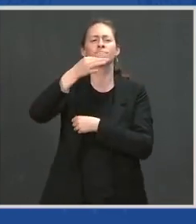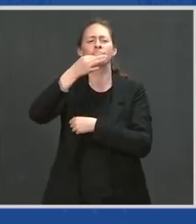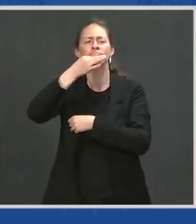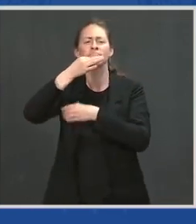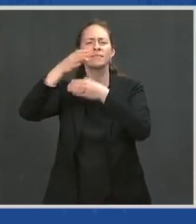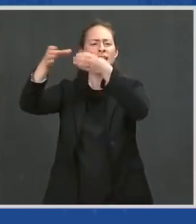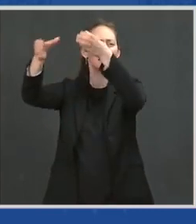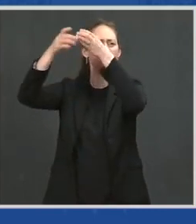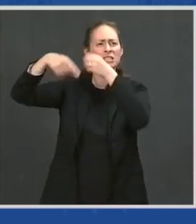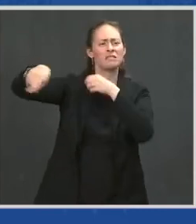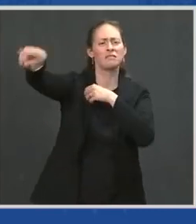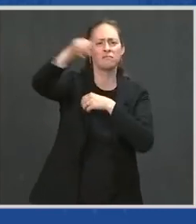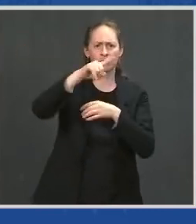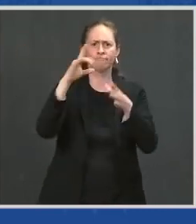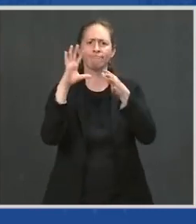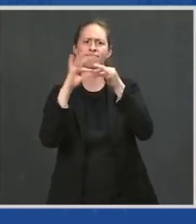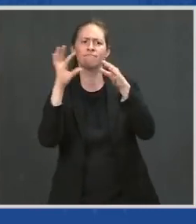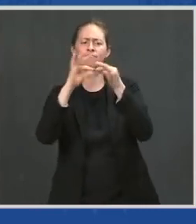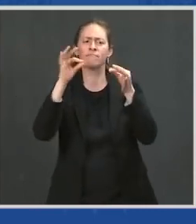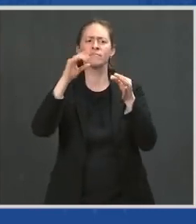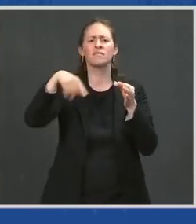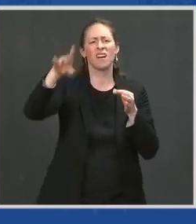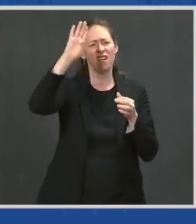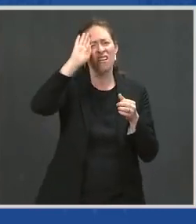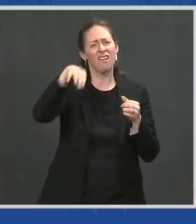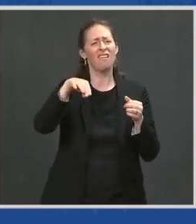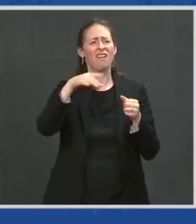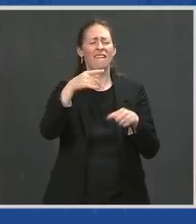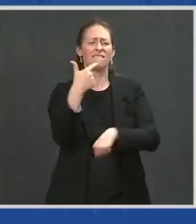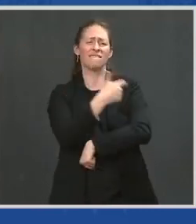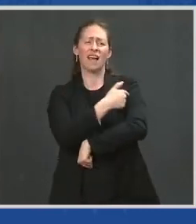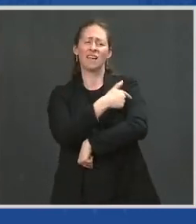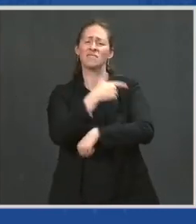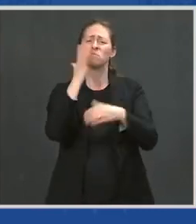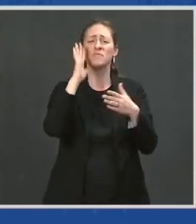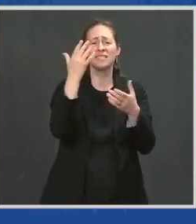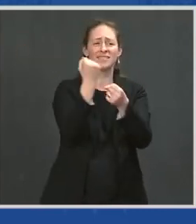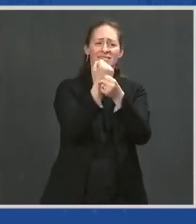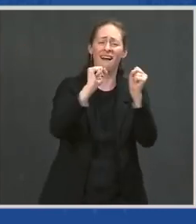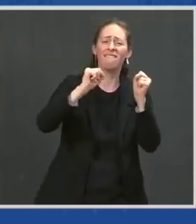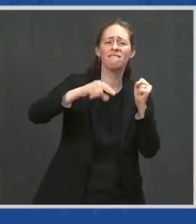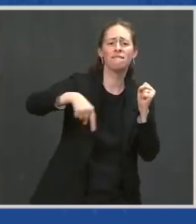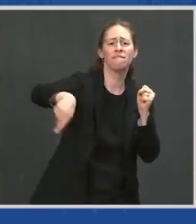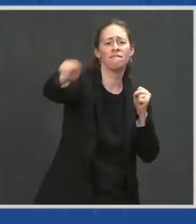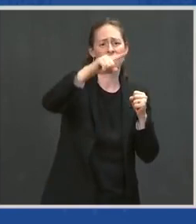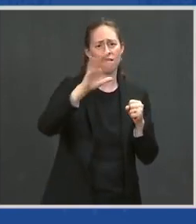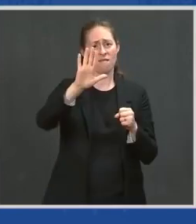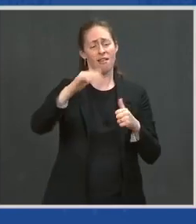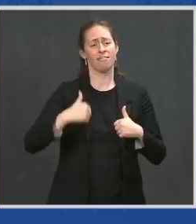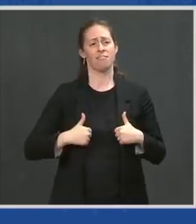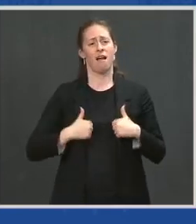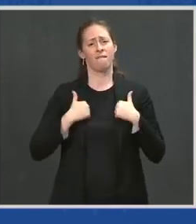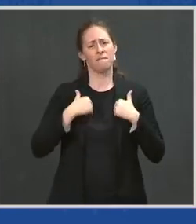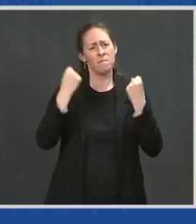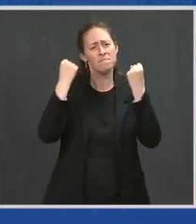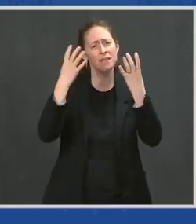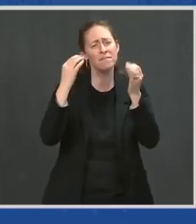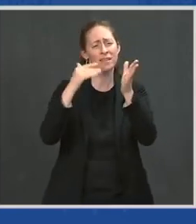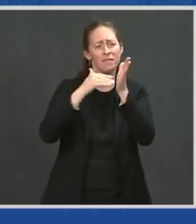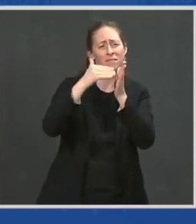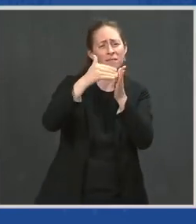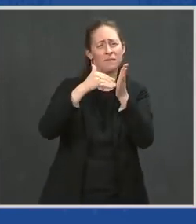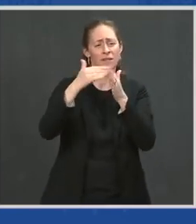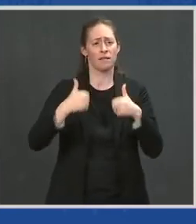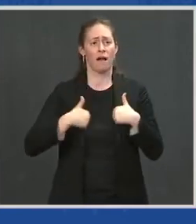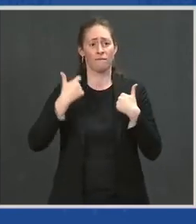American lives. We'll never know exactly, but we know it saved lives that would have otherwise been lost. I'm proud